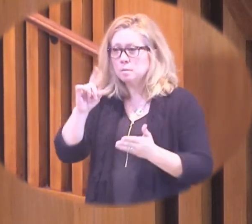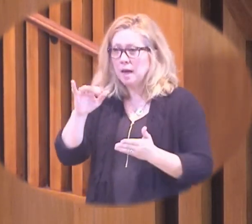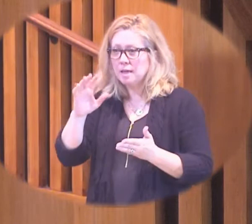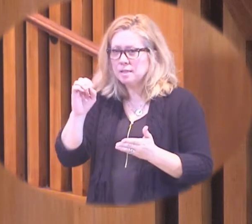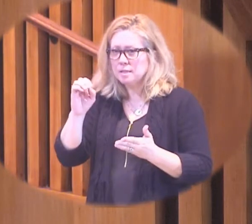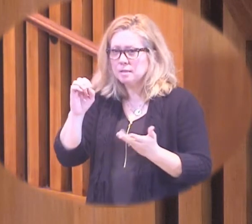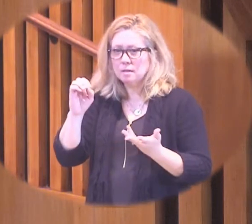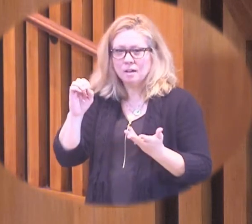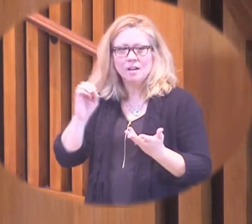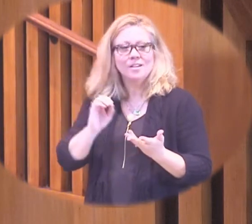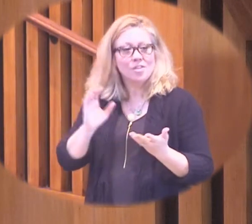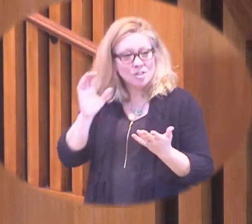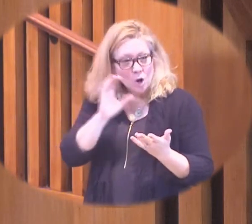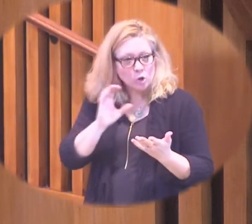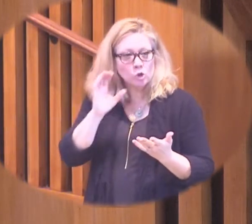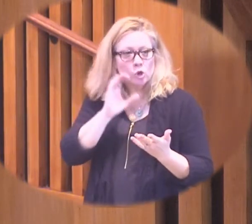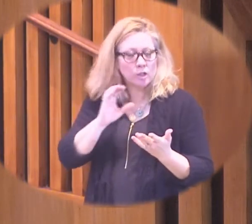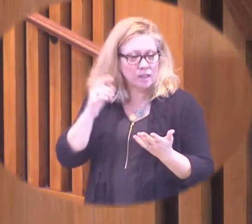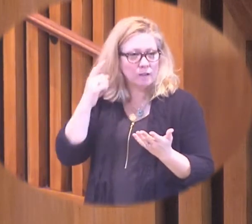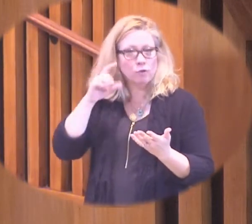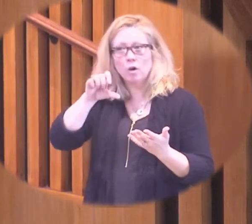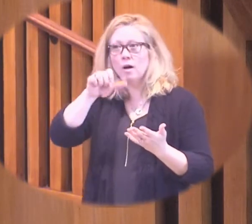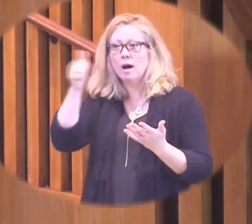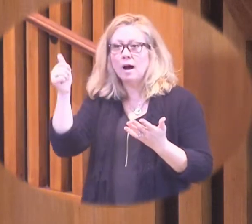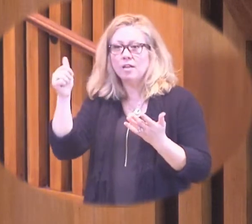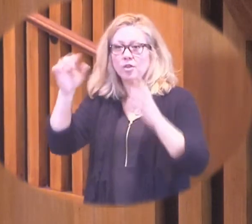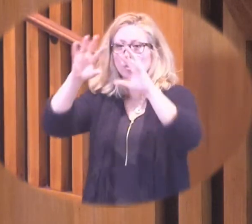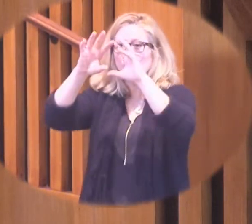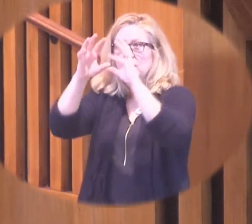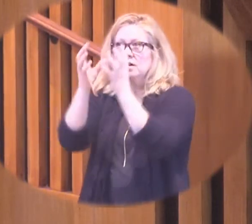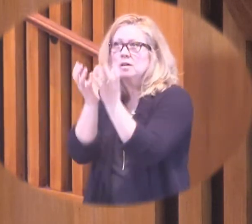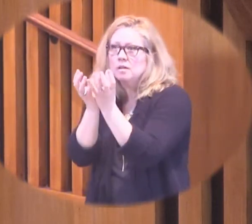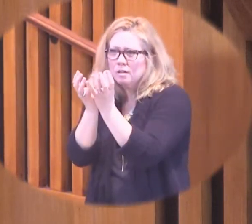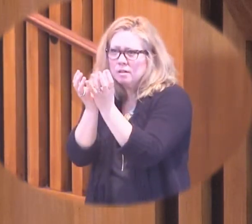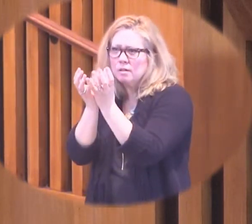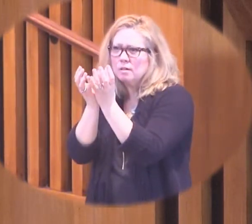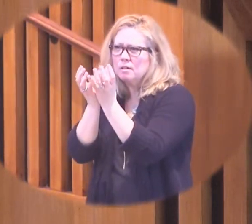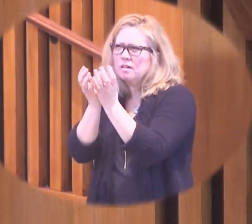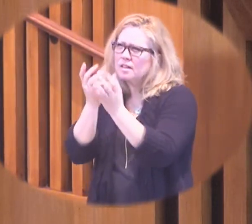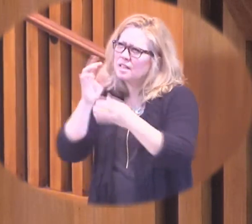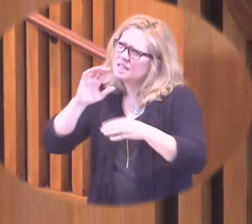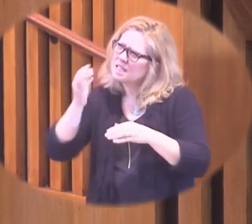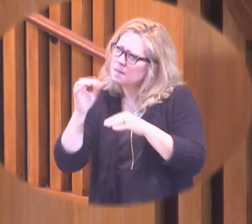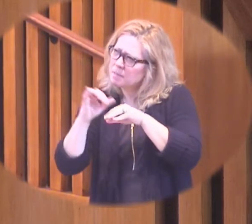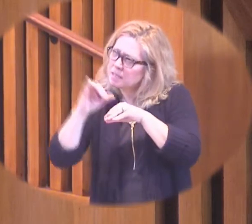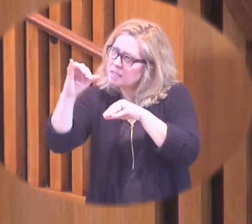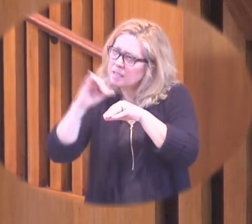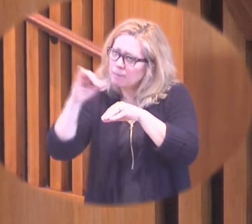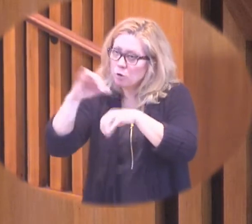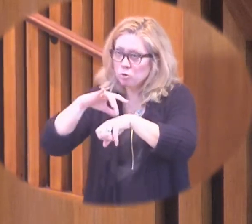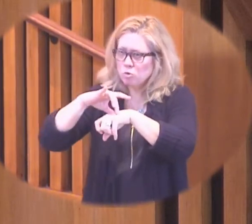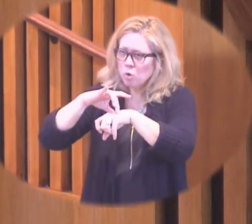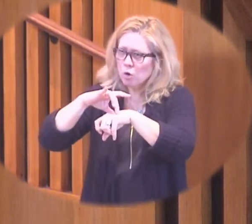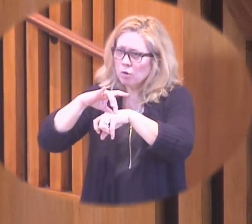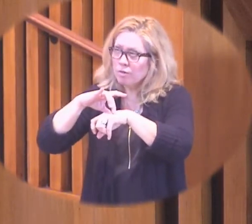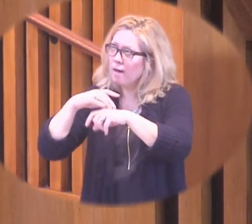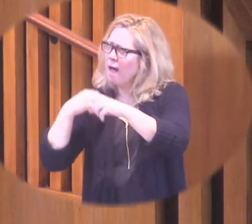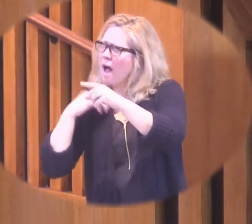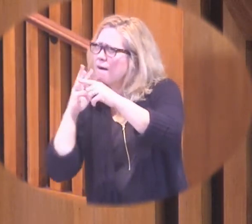looking for earthly bodies or universal bodies that might contain life, they're looking for